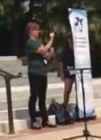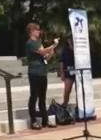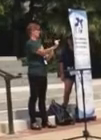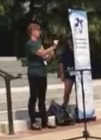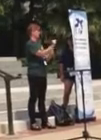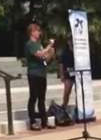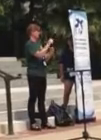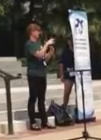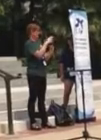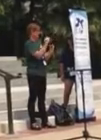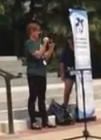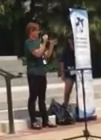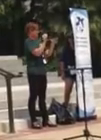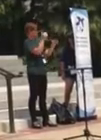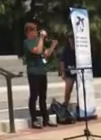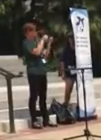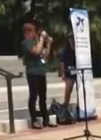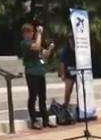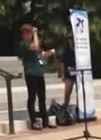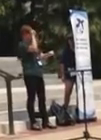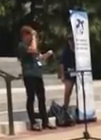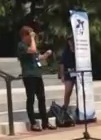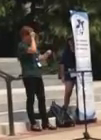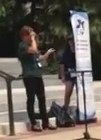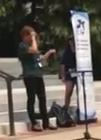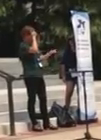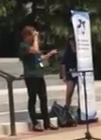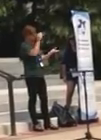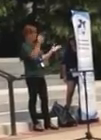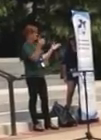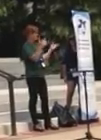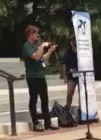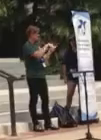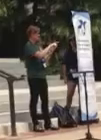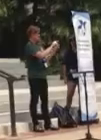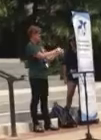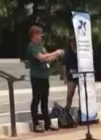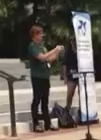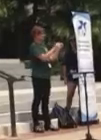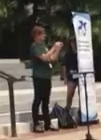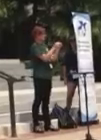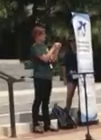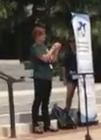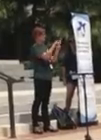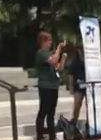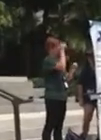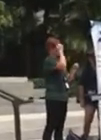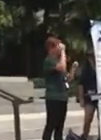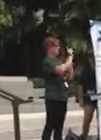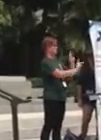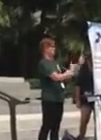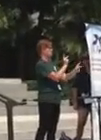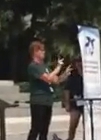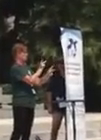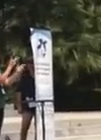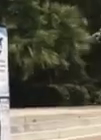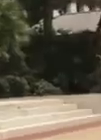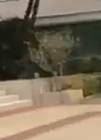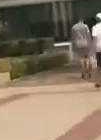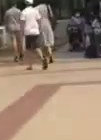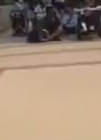and be more aware of people with disabilities.